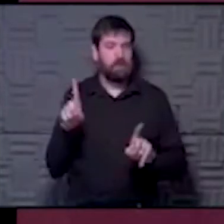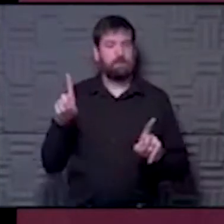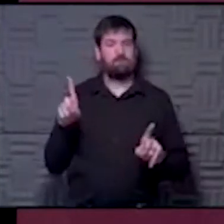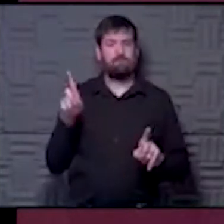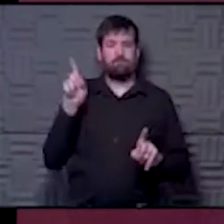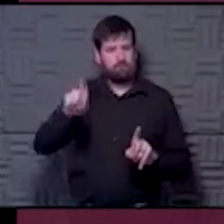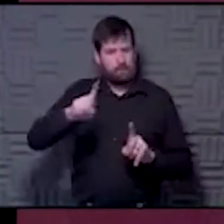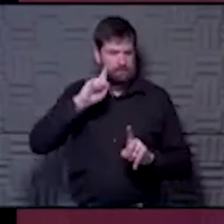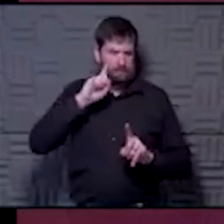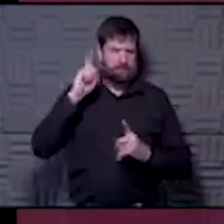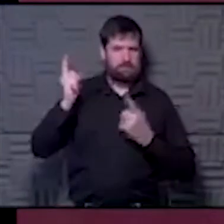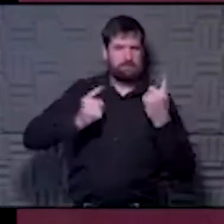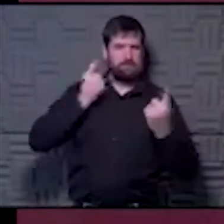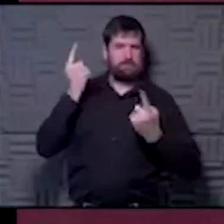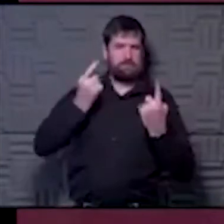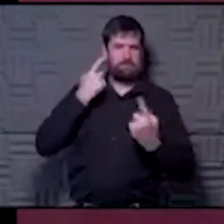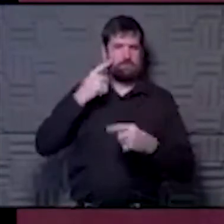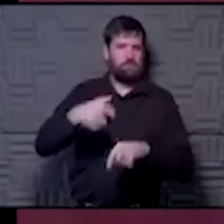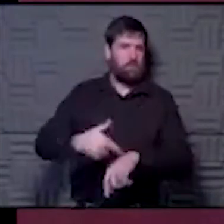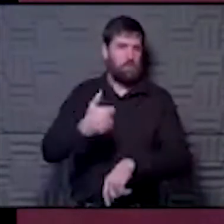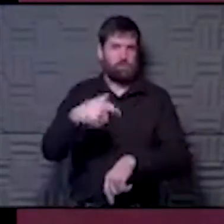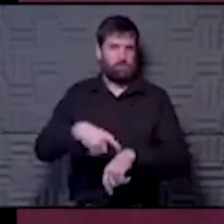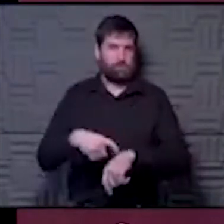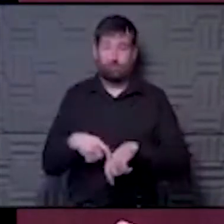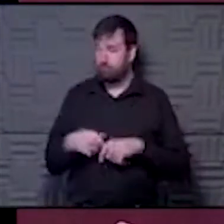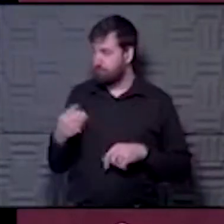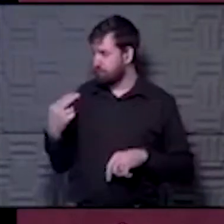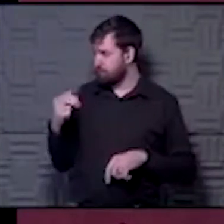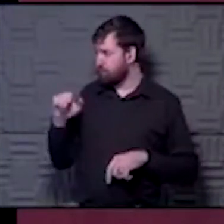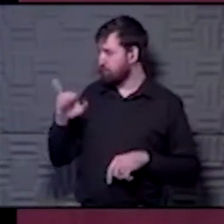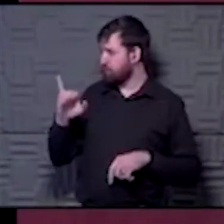you have to contend with in the long run. And Hawkeye,